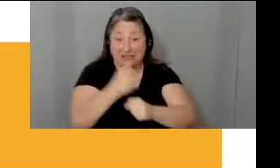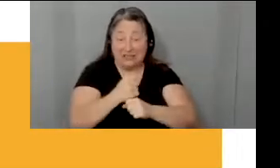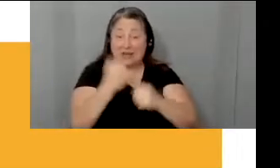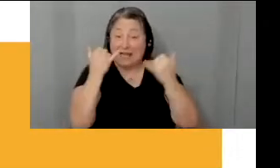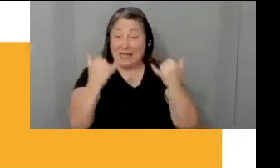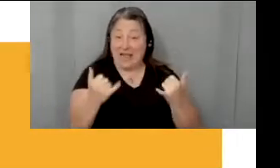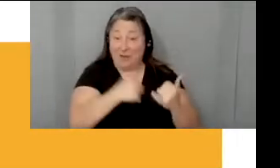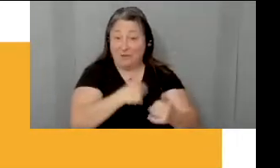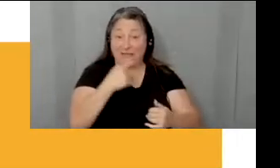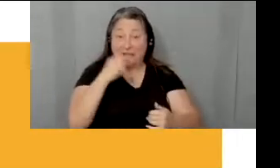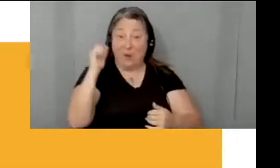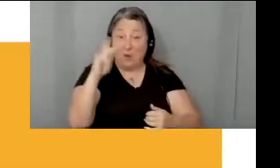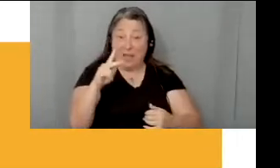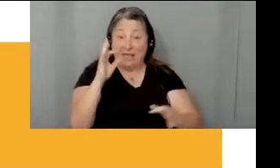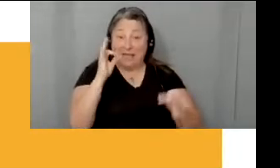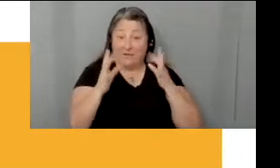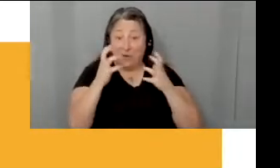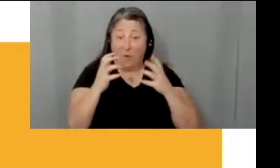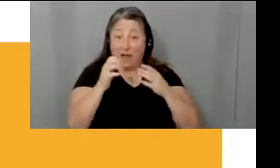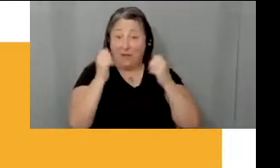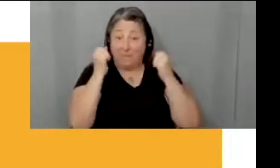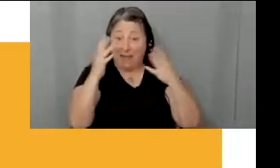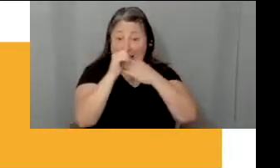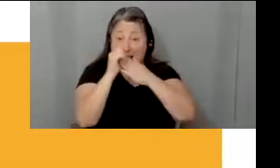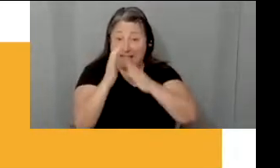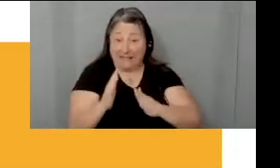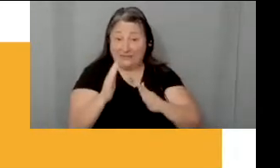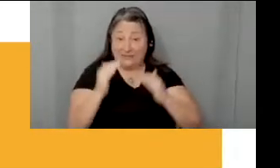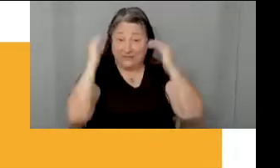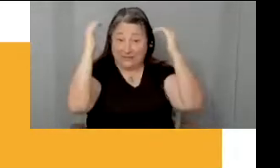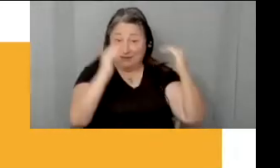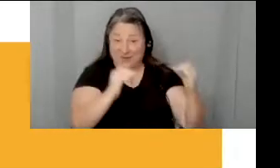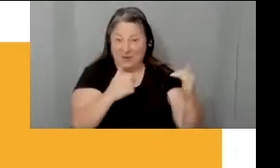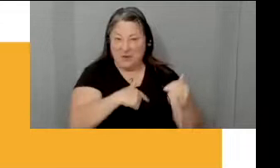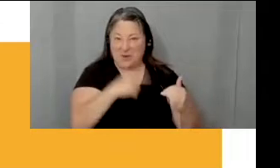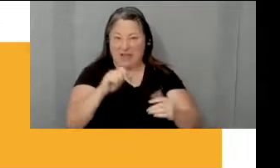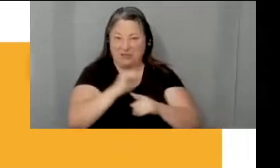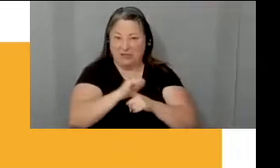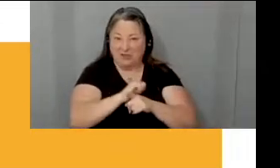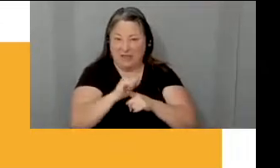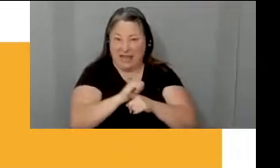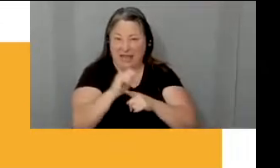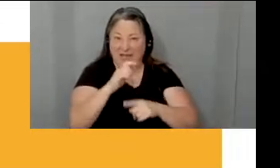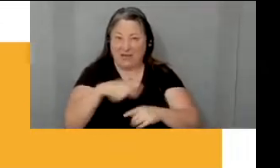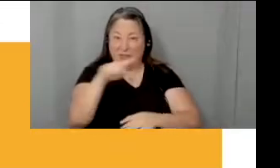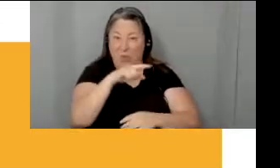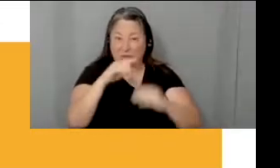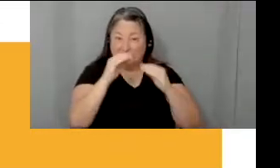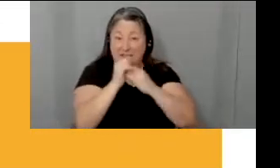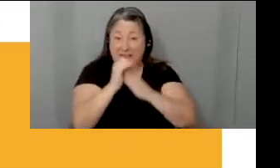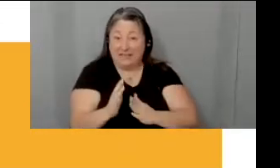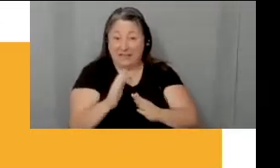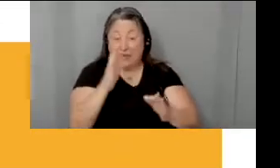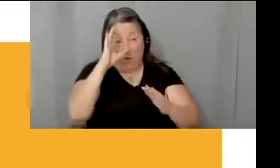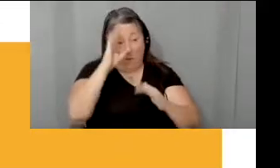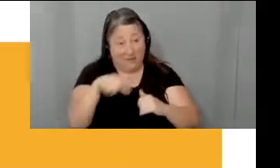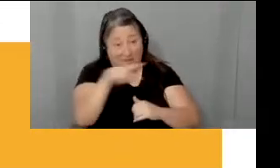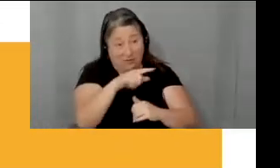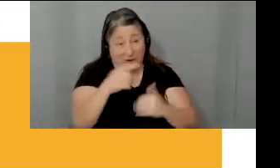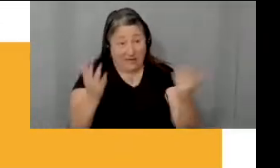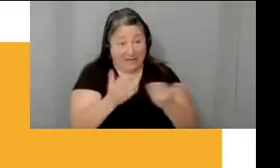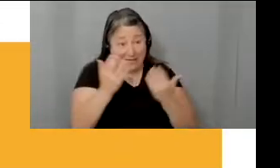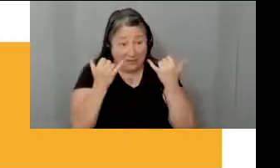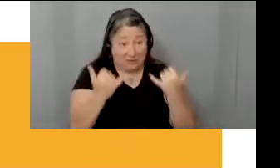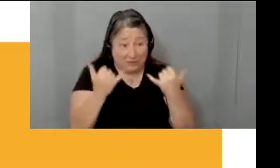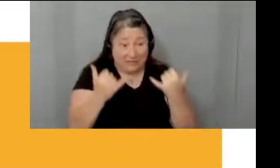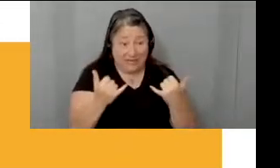okay, if we want a pipeline of leaders, we've got to actually train the leaders. So hopefully if you're here today, it is because you